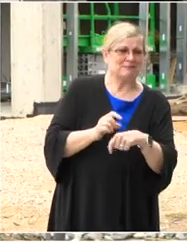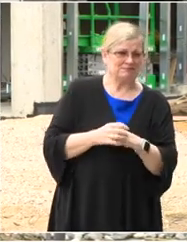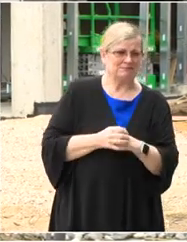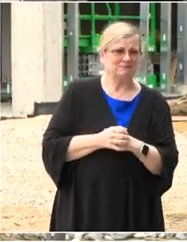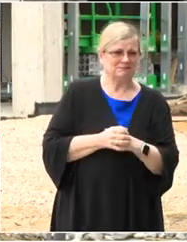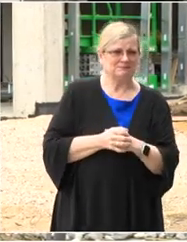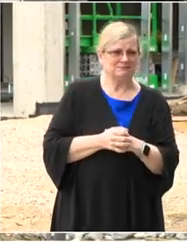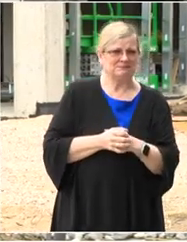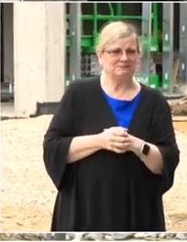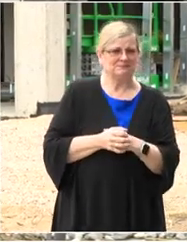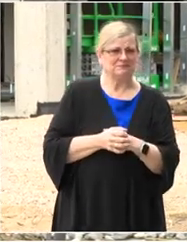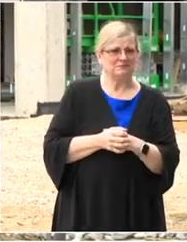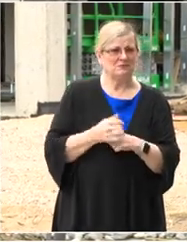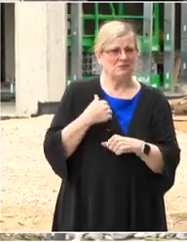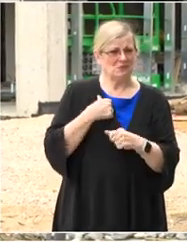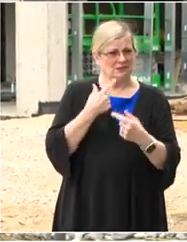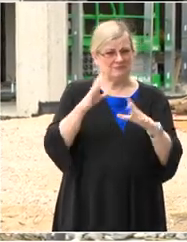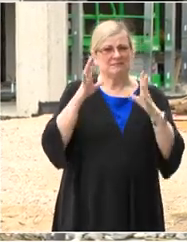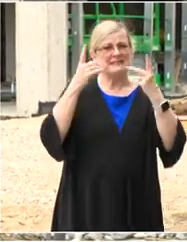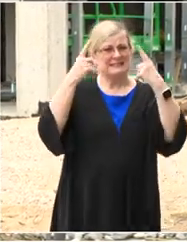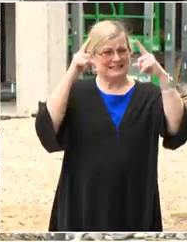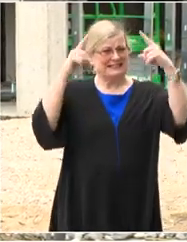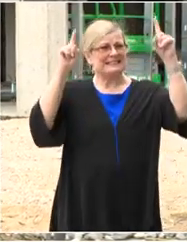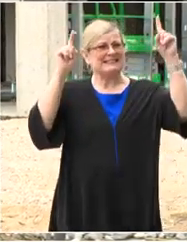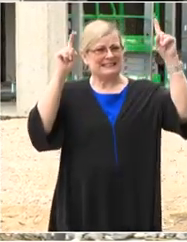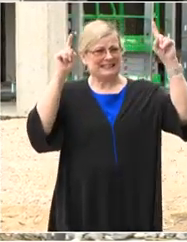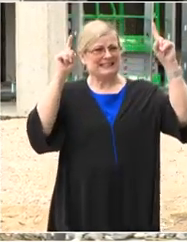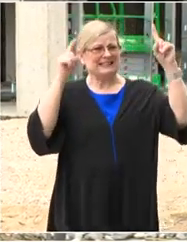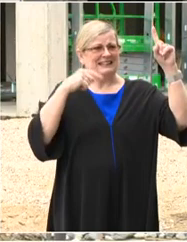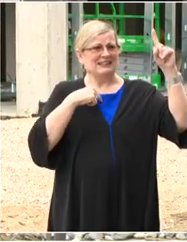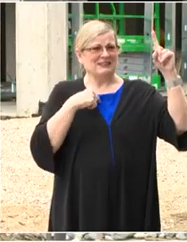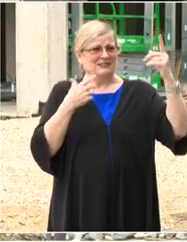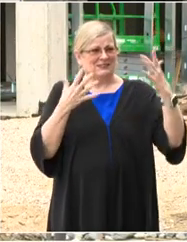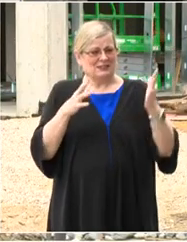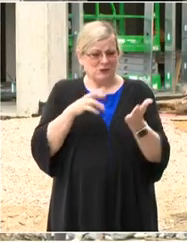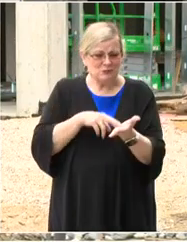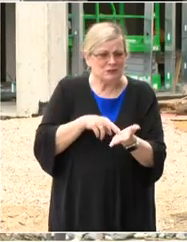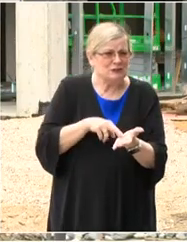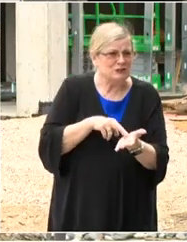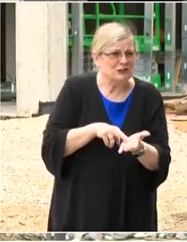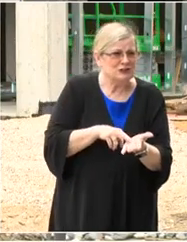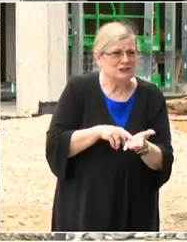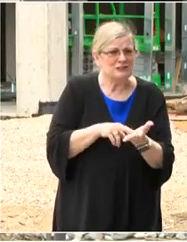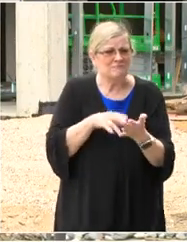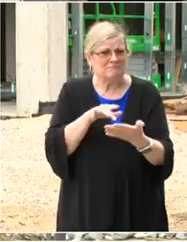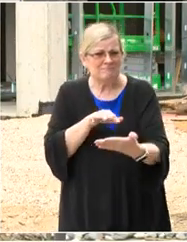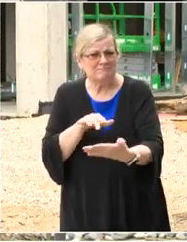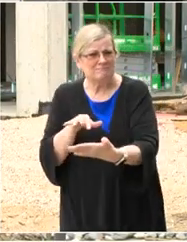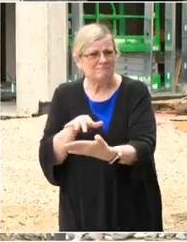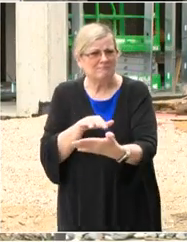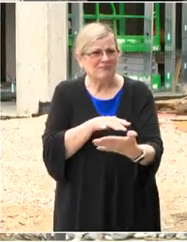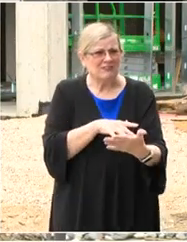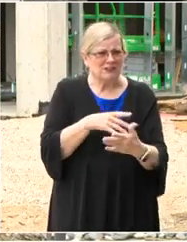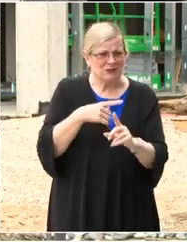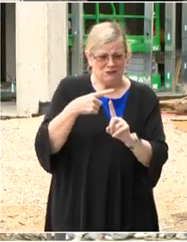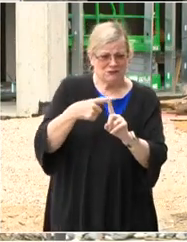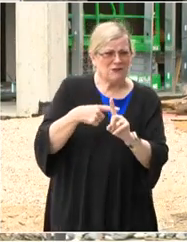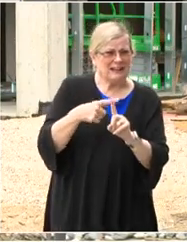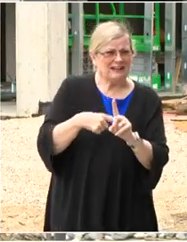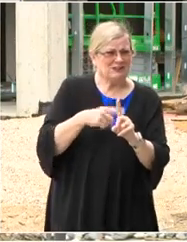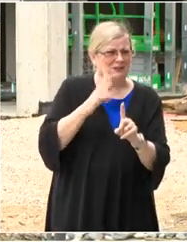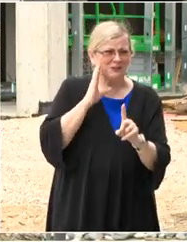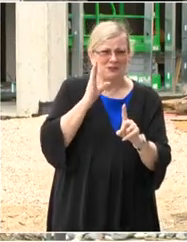if we're successful in doing that, the same study from the CFO and Howard University found that rents, again, would be